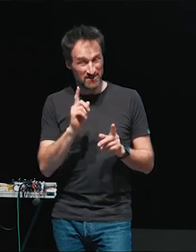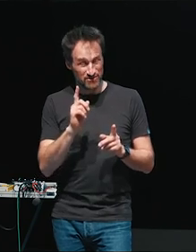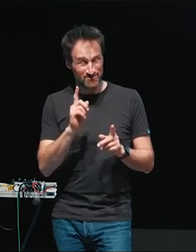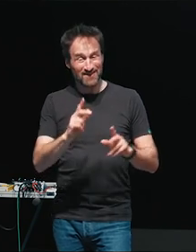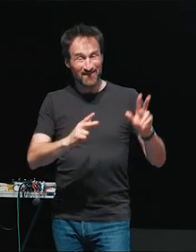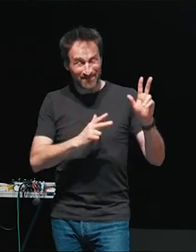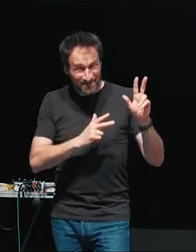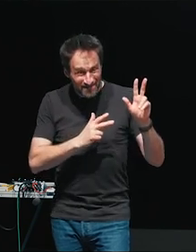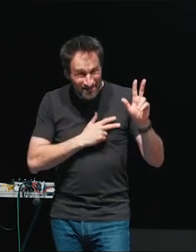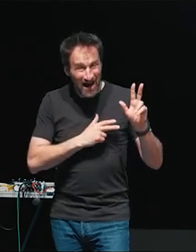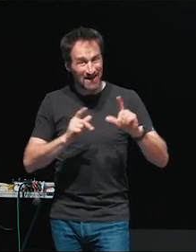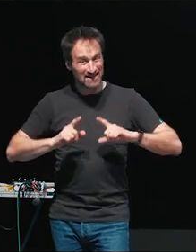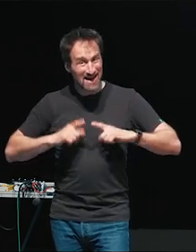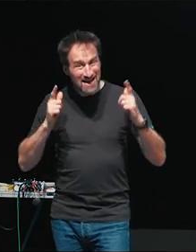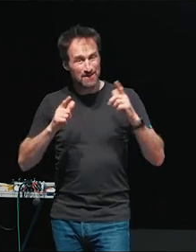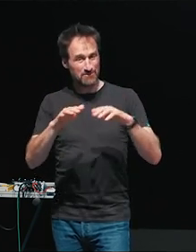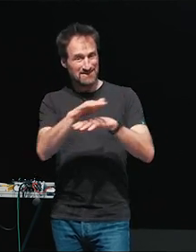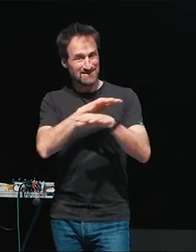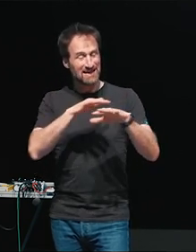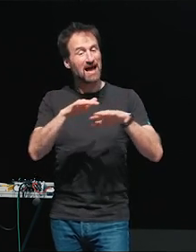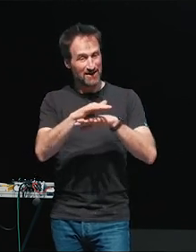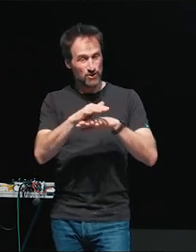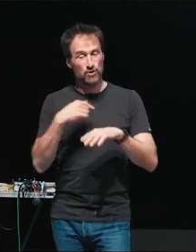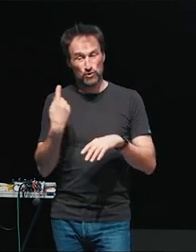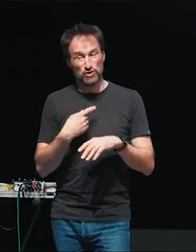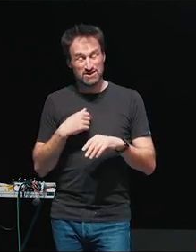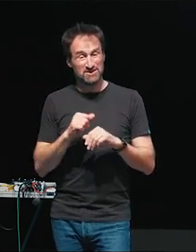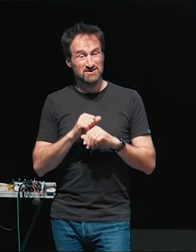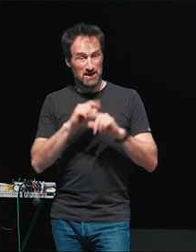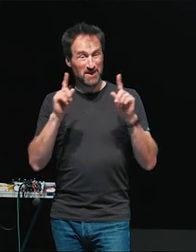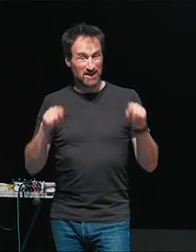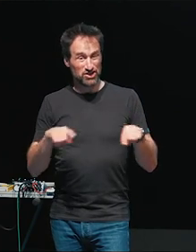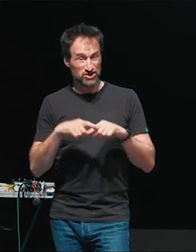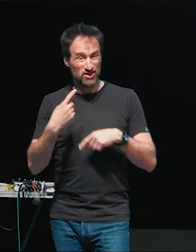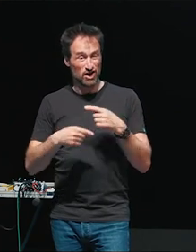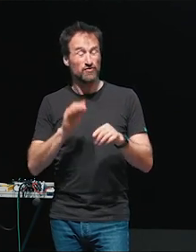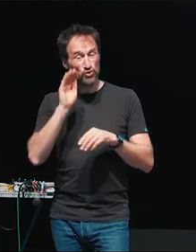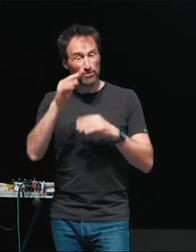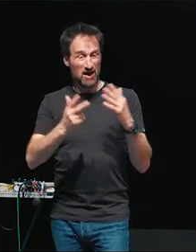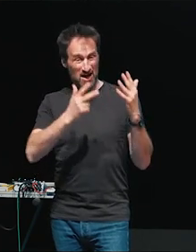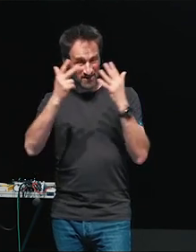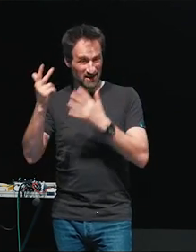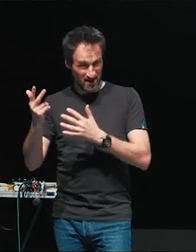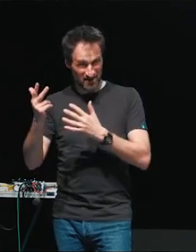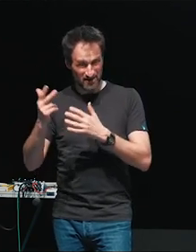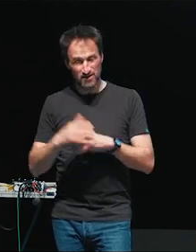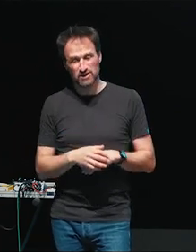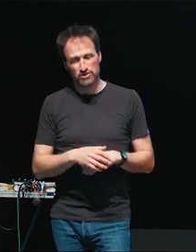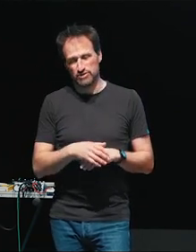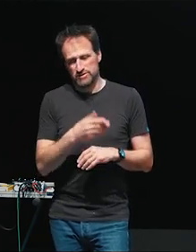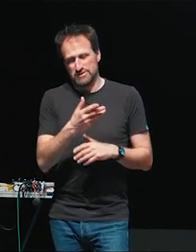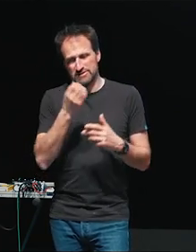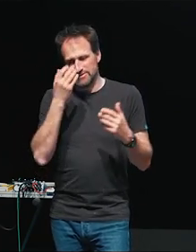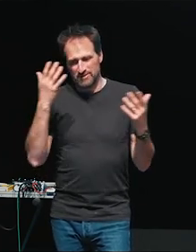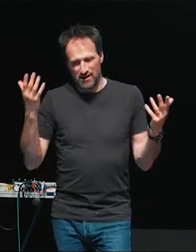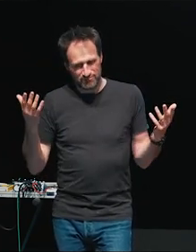real life scenario, our application has been running for 8+ years. Now, this is a product that generates a multi-million-dollar revenue,